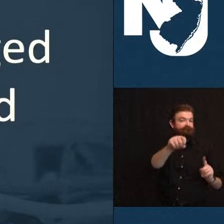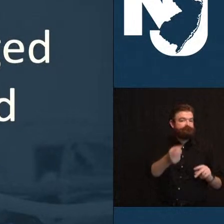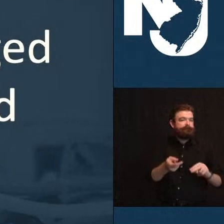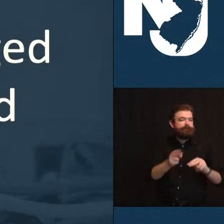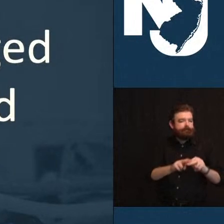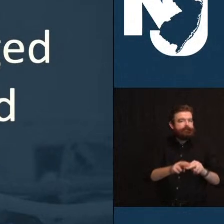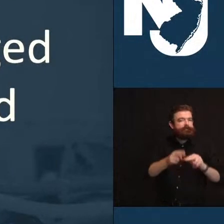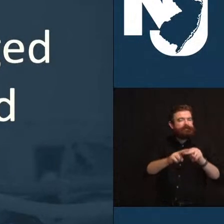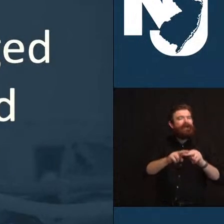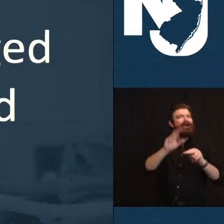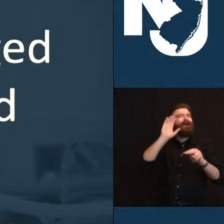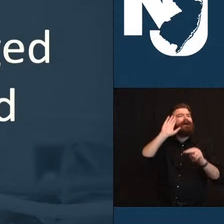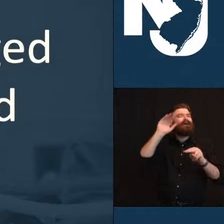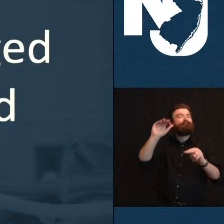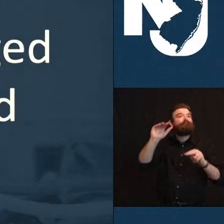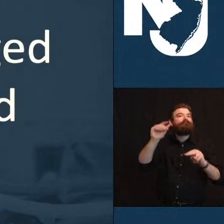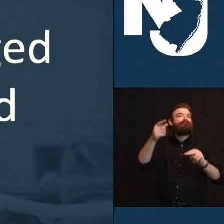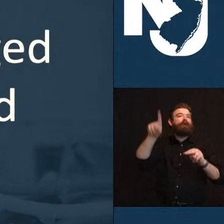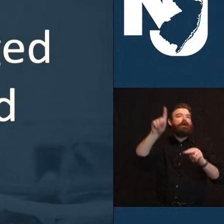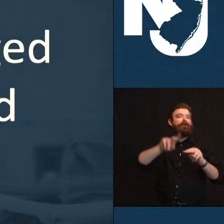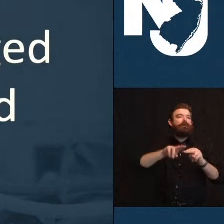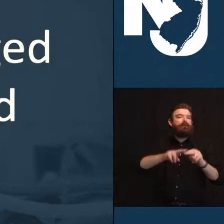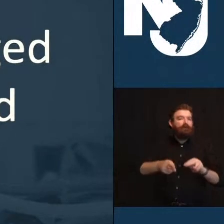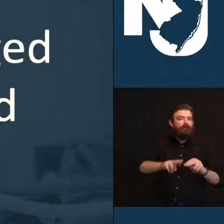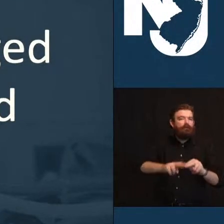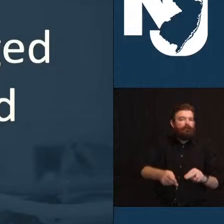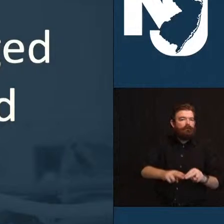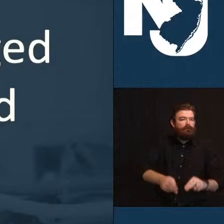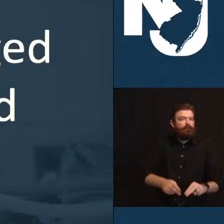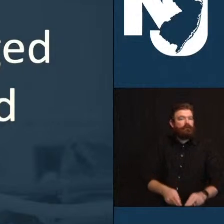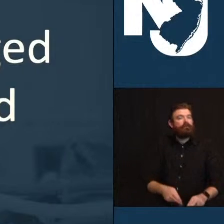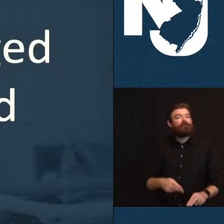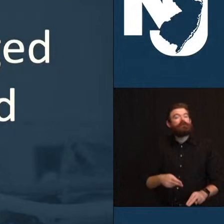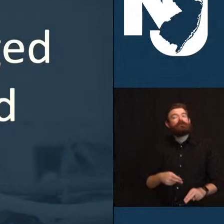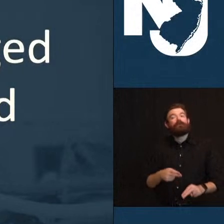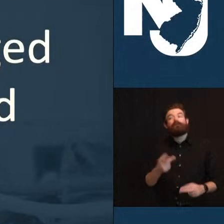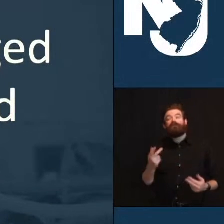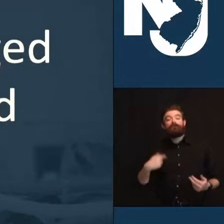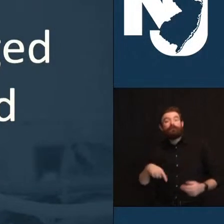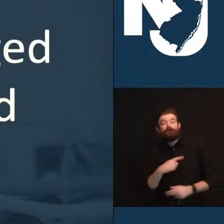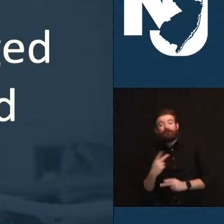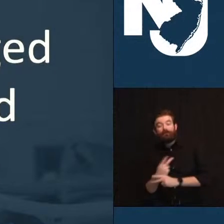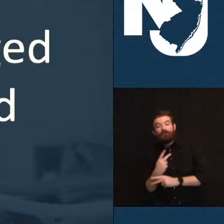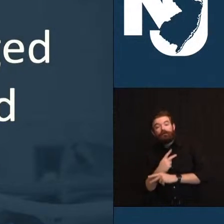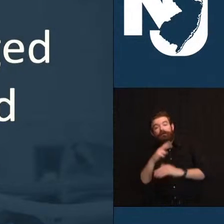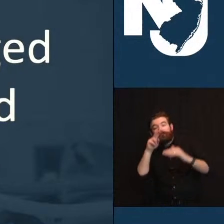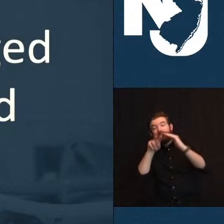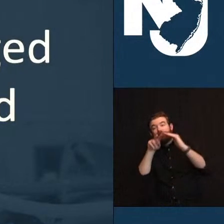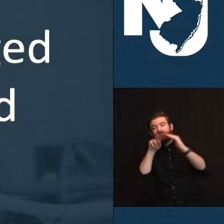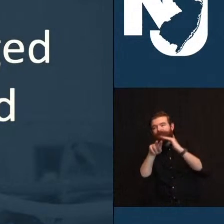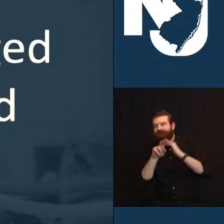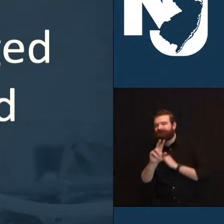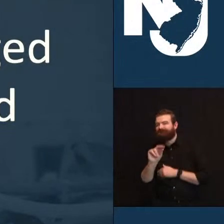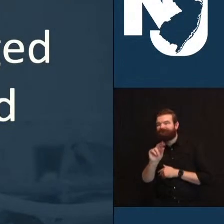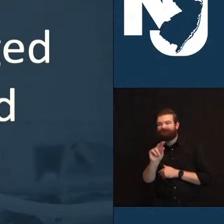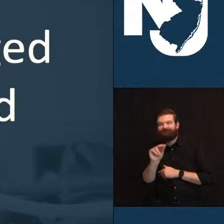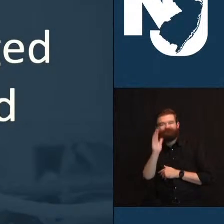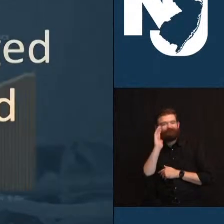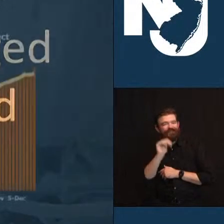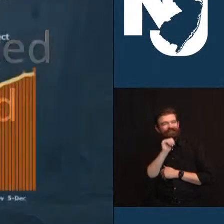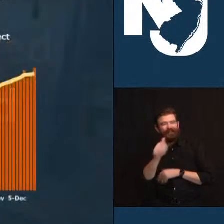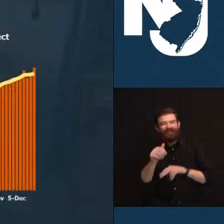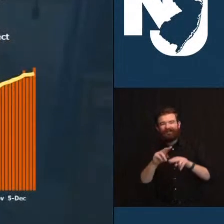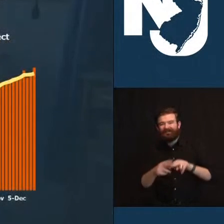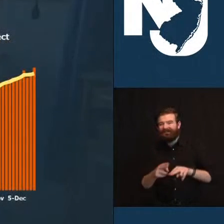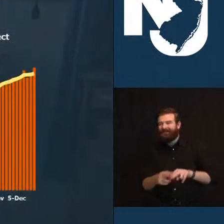to come down. Our models do not suggest that, by the way. Let's hope that our behavior is already impacting those models. Our intensive